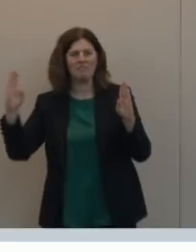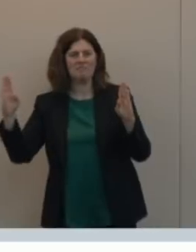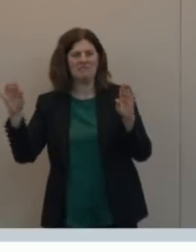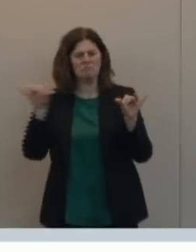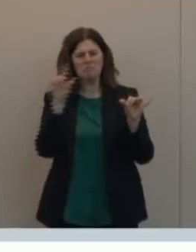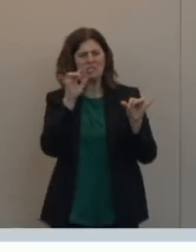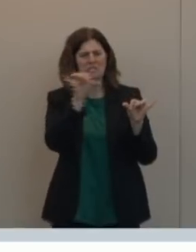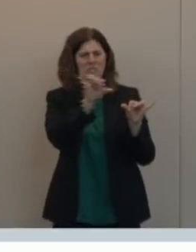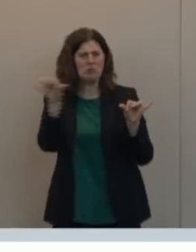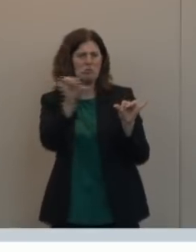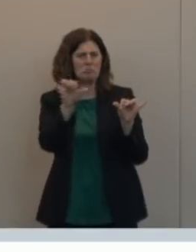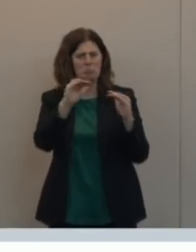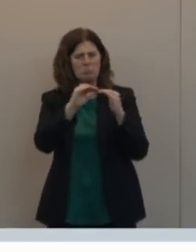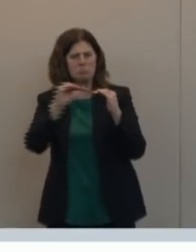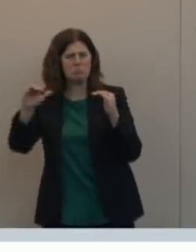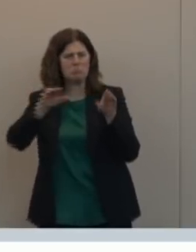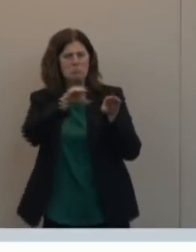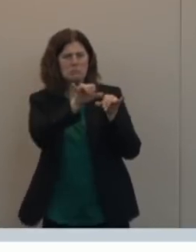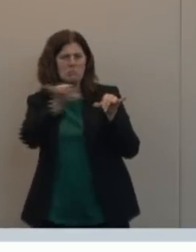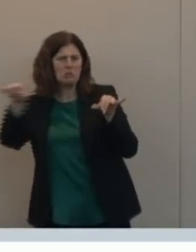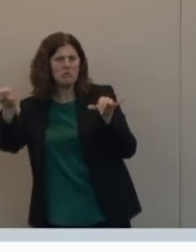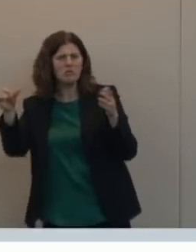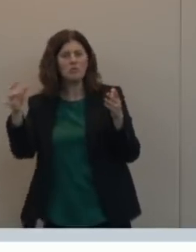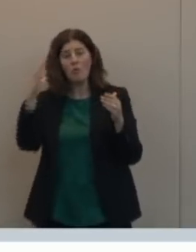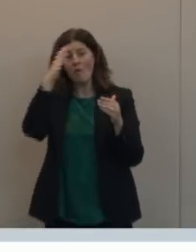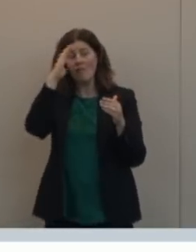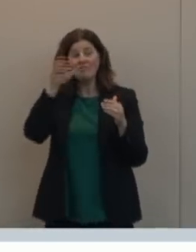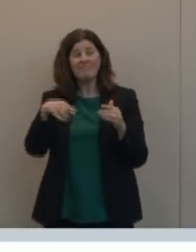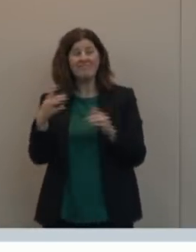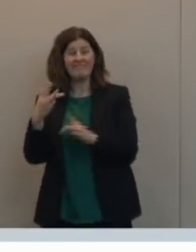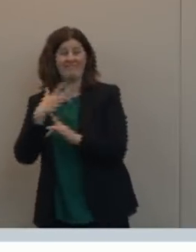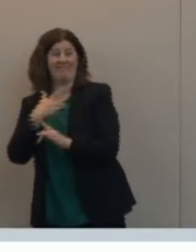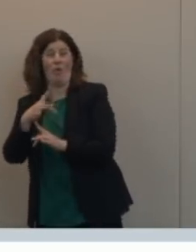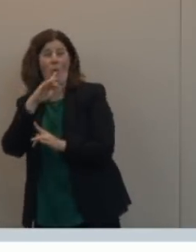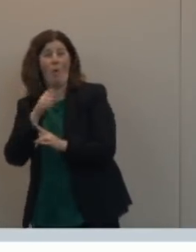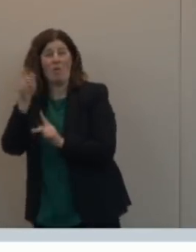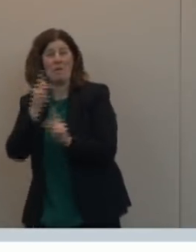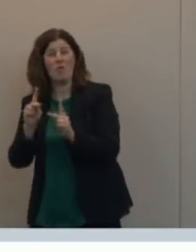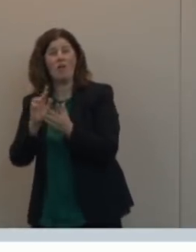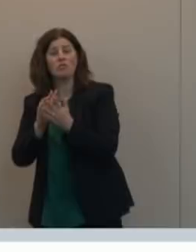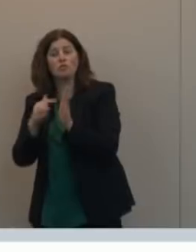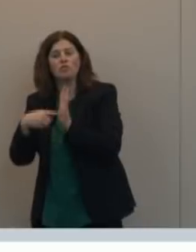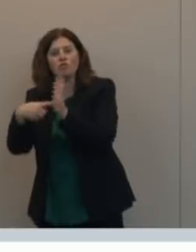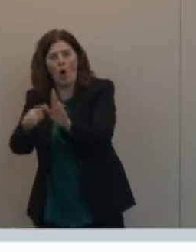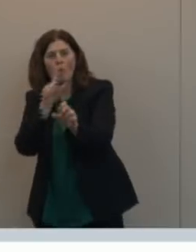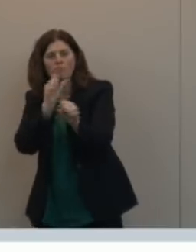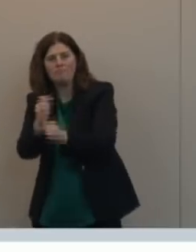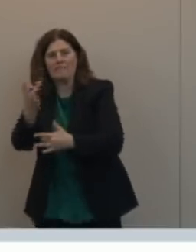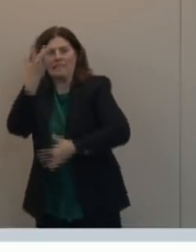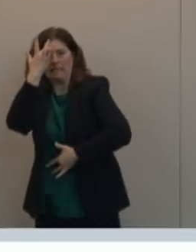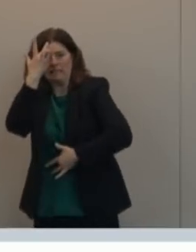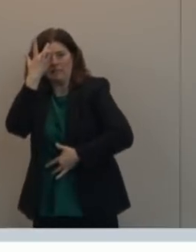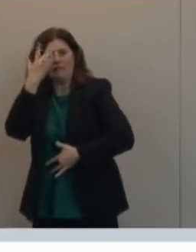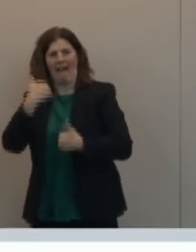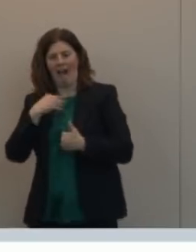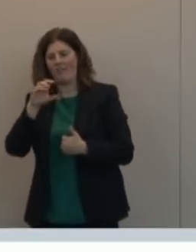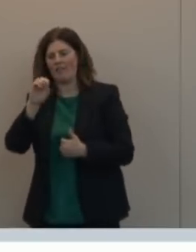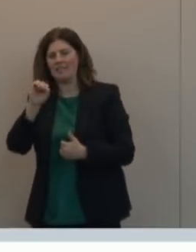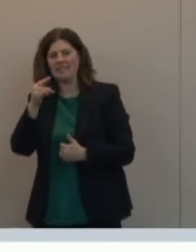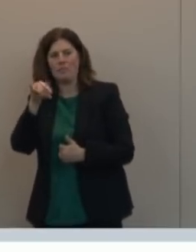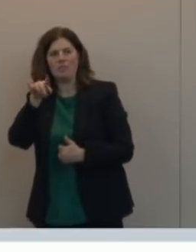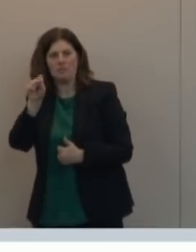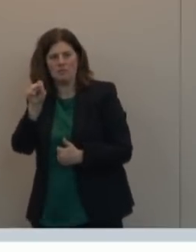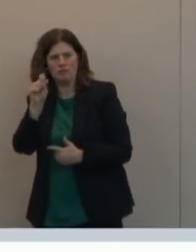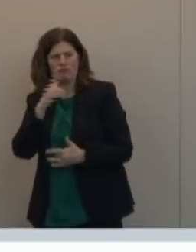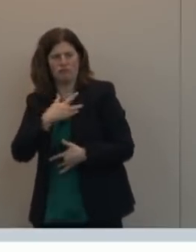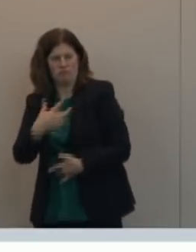something to be aware of. It is the case that older people are more likely to be symptomatic, and we'll talk a little bit more about that